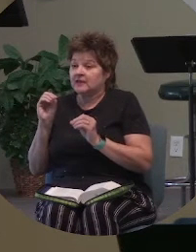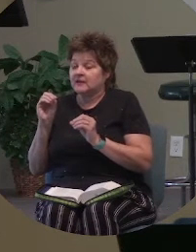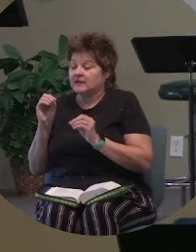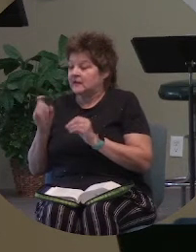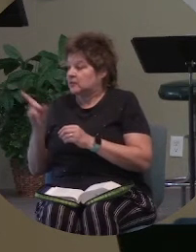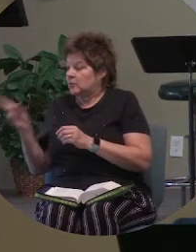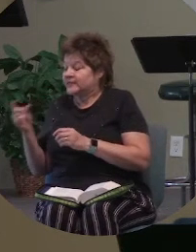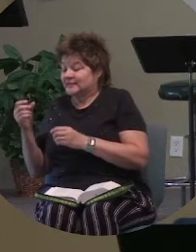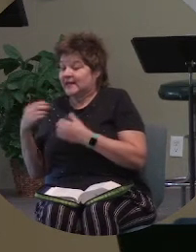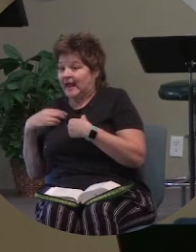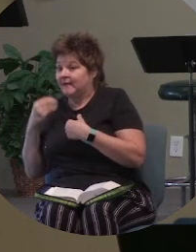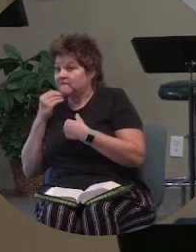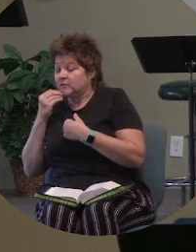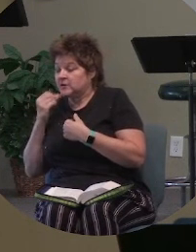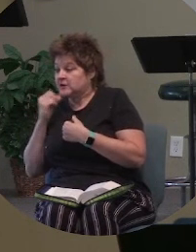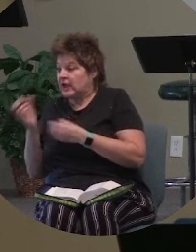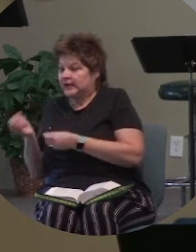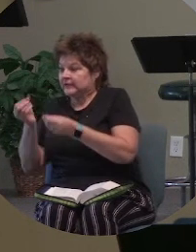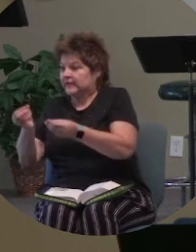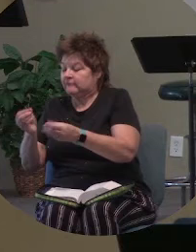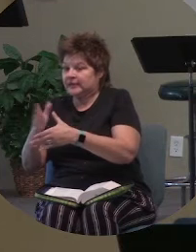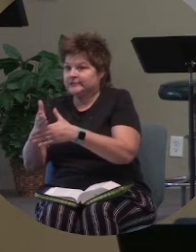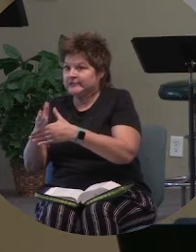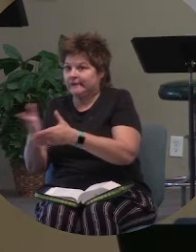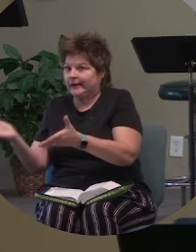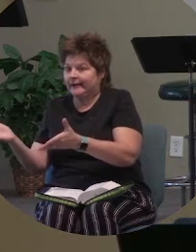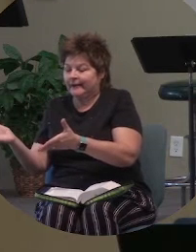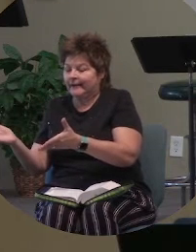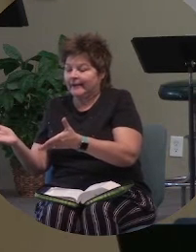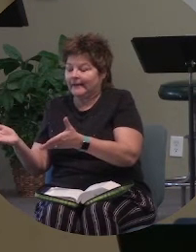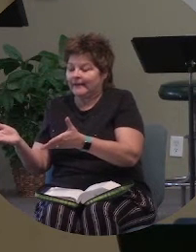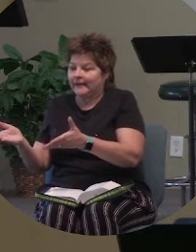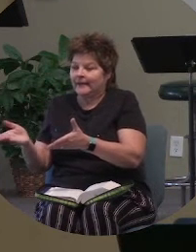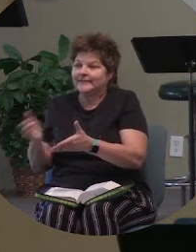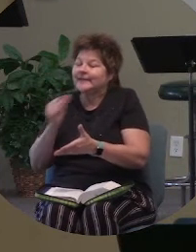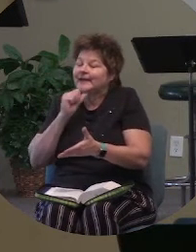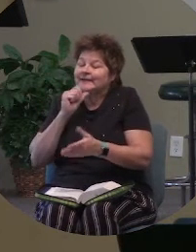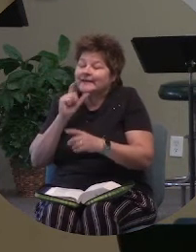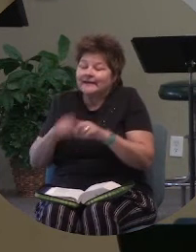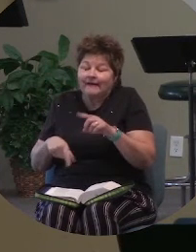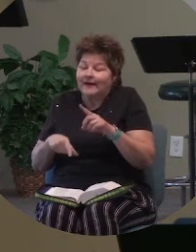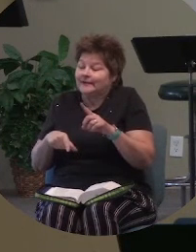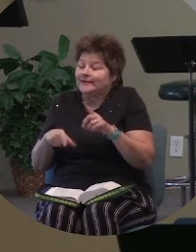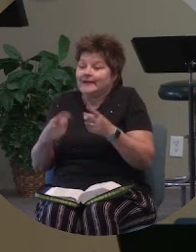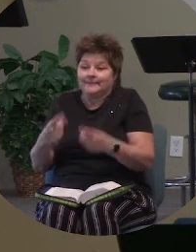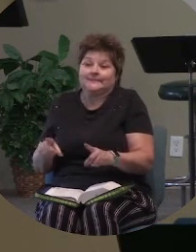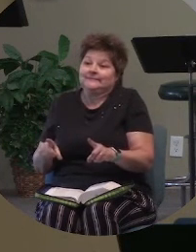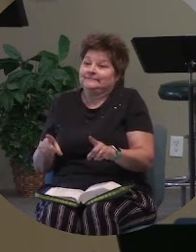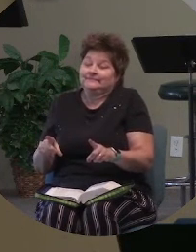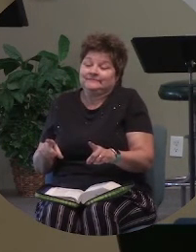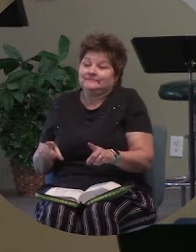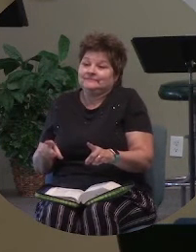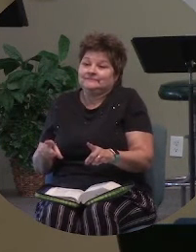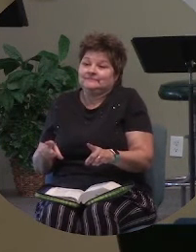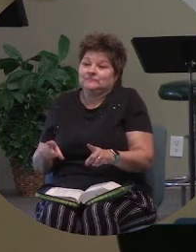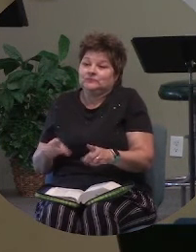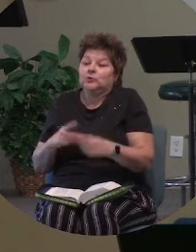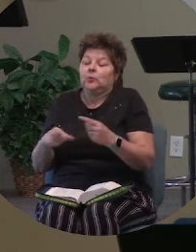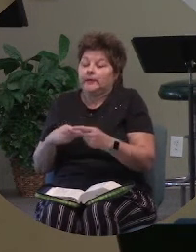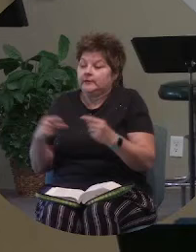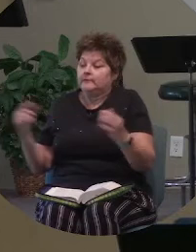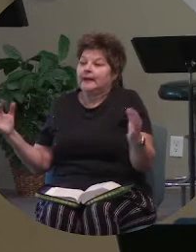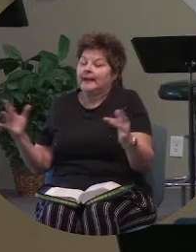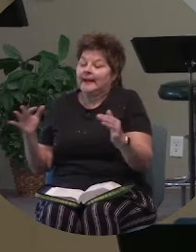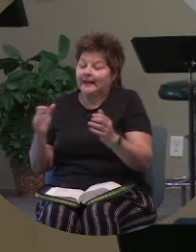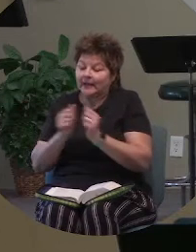giving to those that don't. And he says, that just can't be. So when you gather together